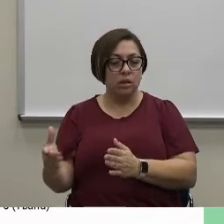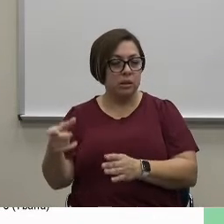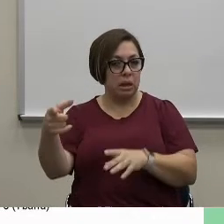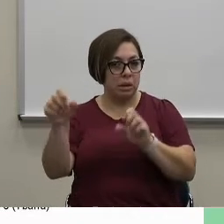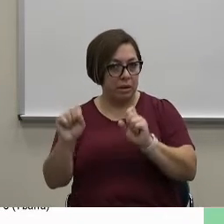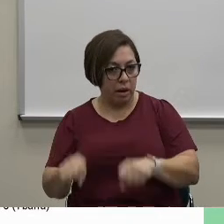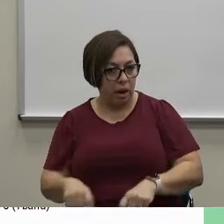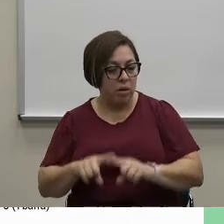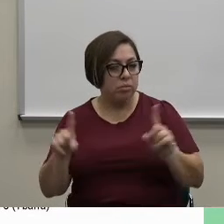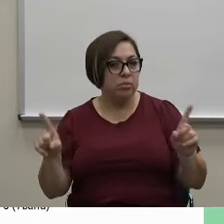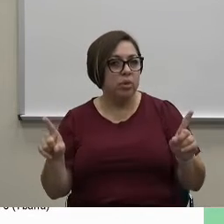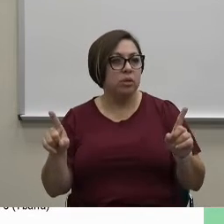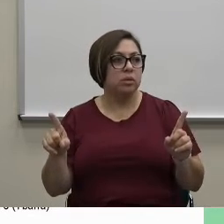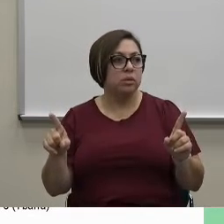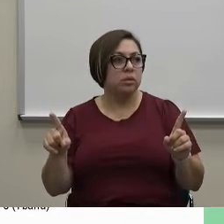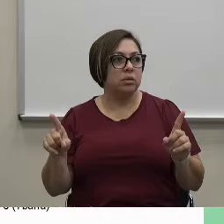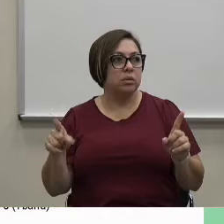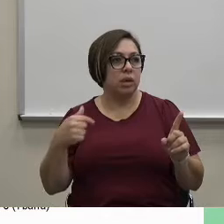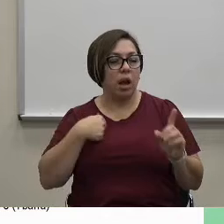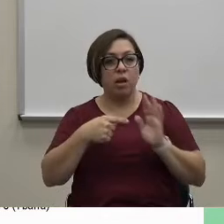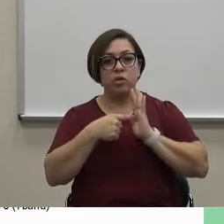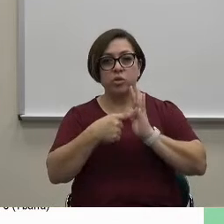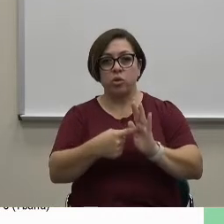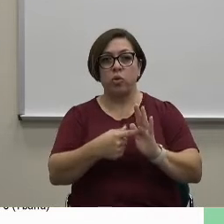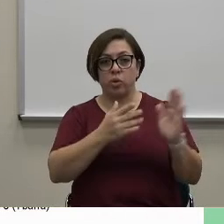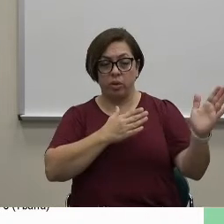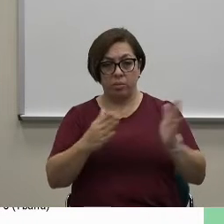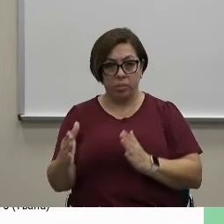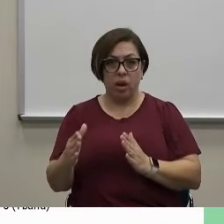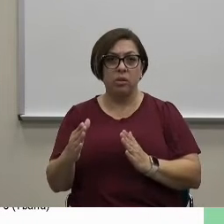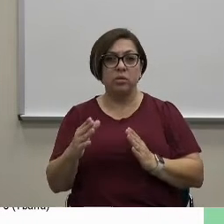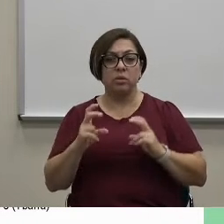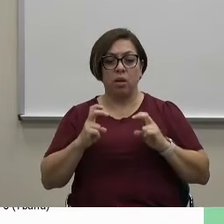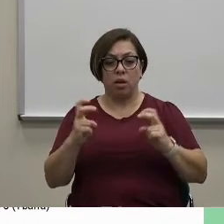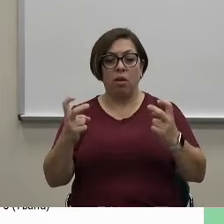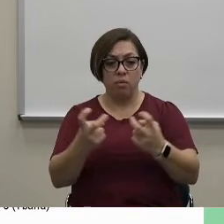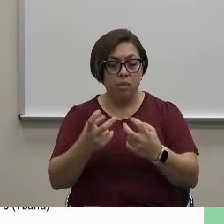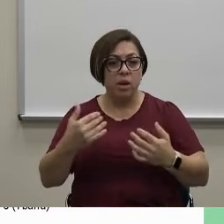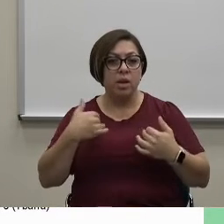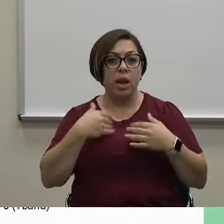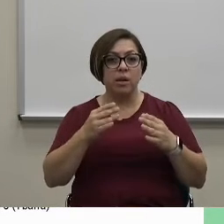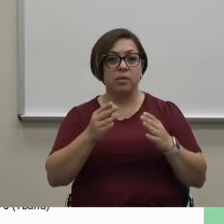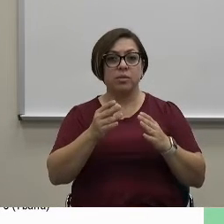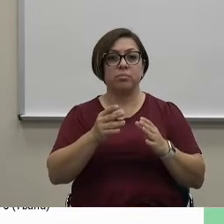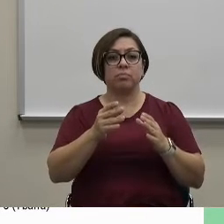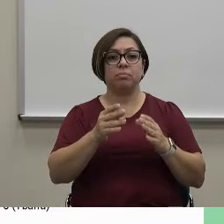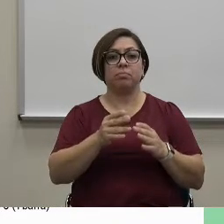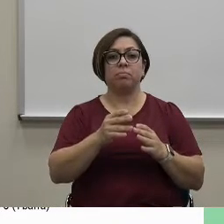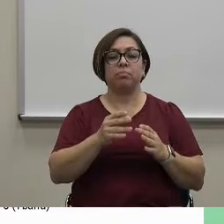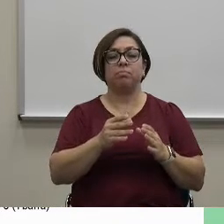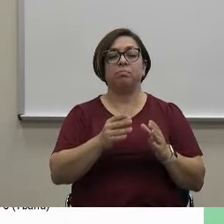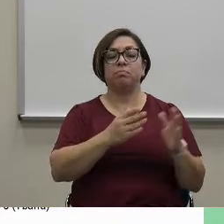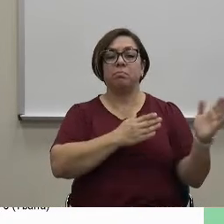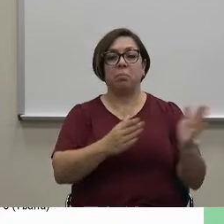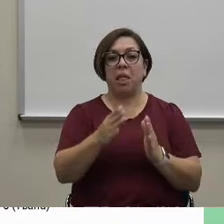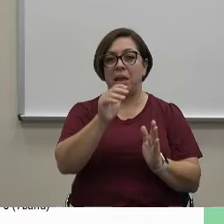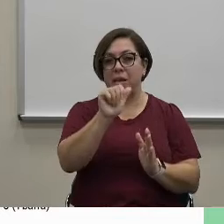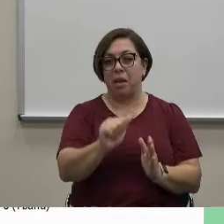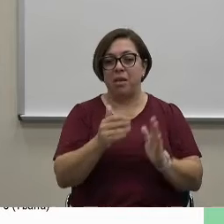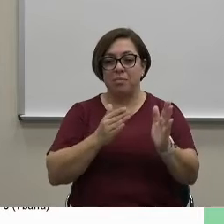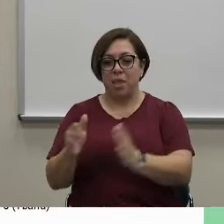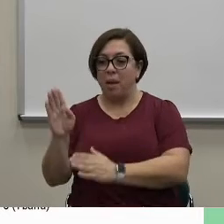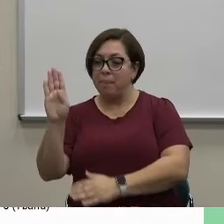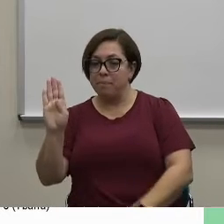we have, I'll be able to show you the plans that the committee has, we have Plan A and Plan B, and I'll be able to show them up on the